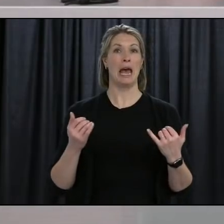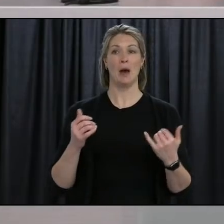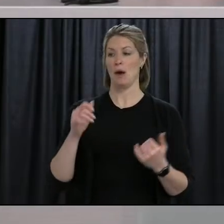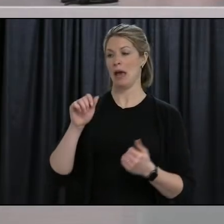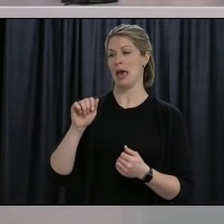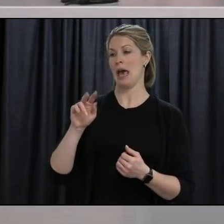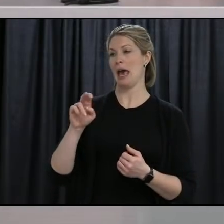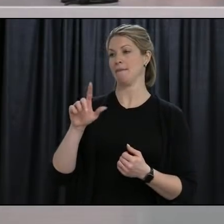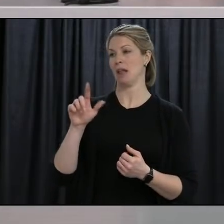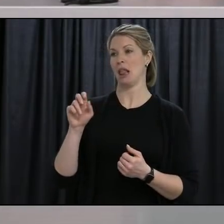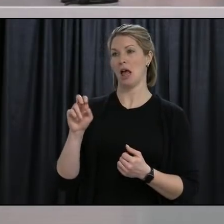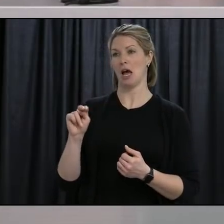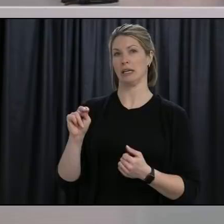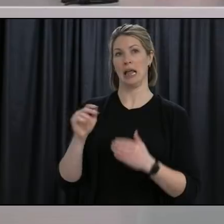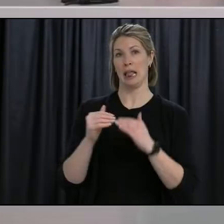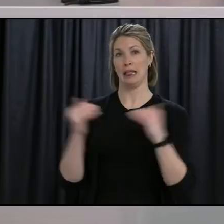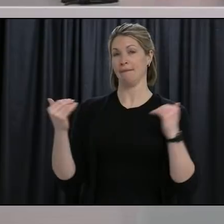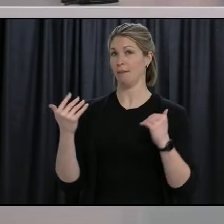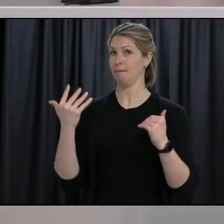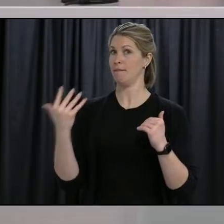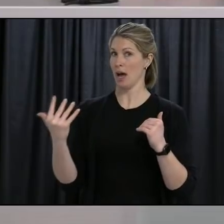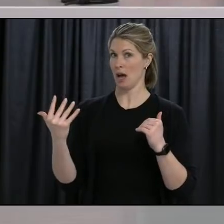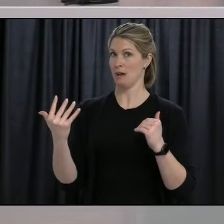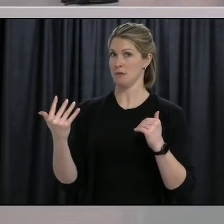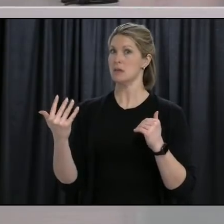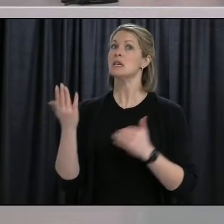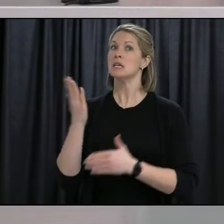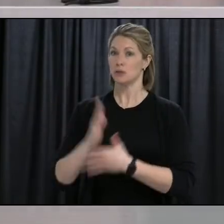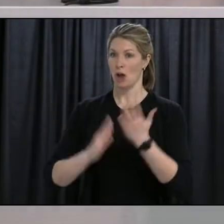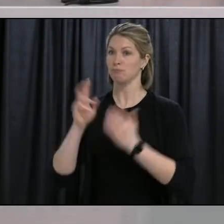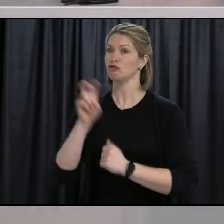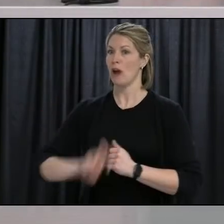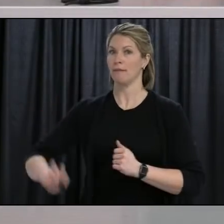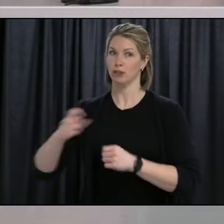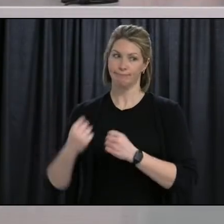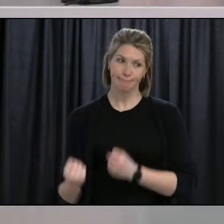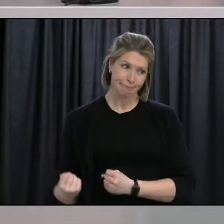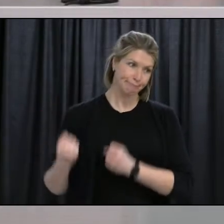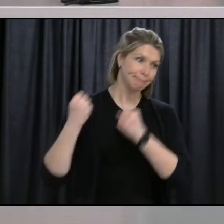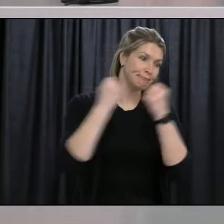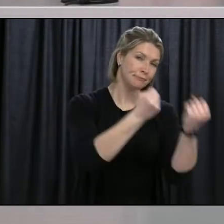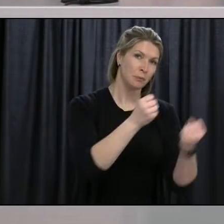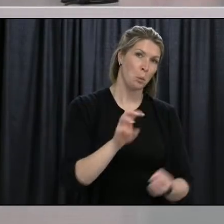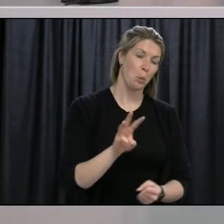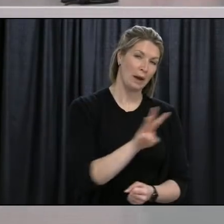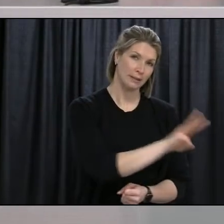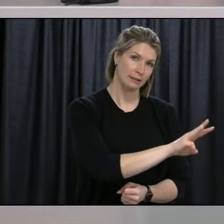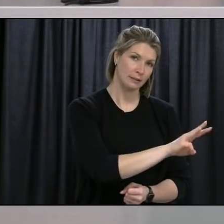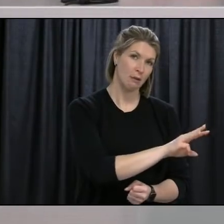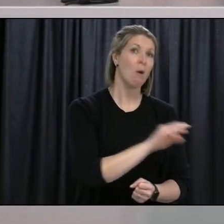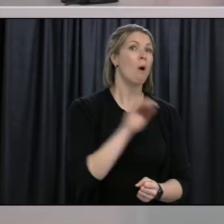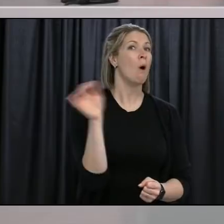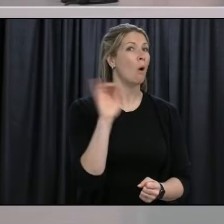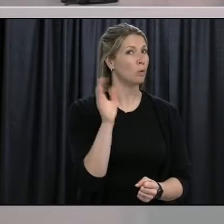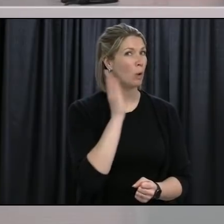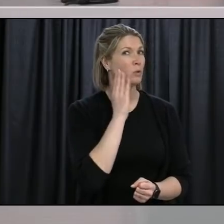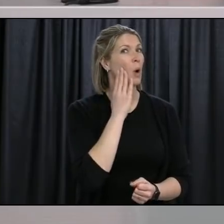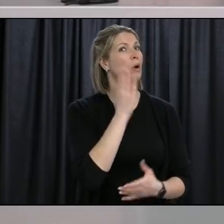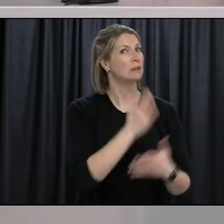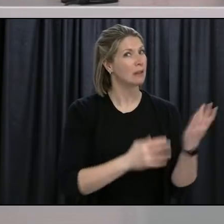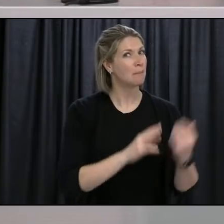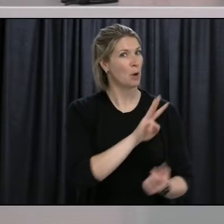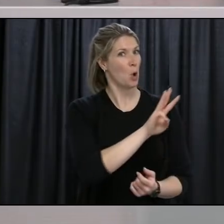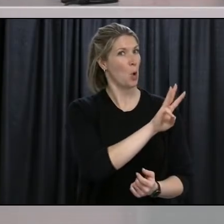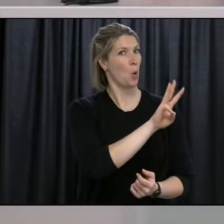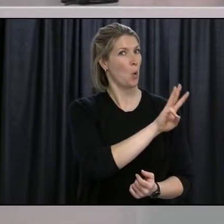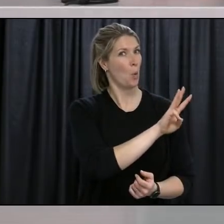also hearing that there are concerns that people are coming from alert level 4 off the Avalon to come to level 5, the Avalon, to